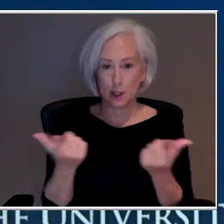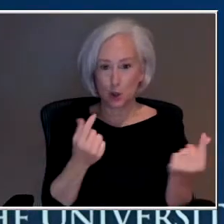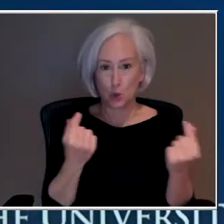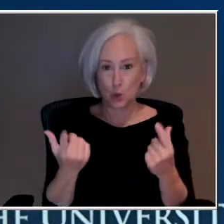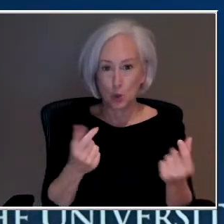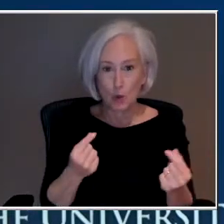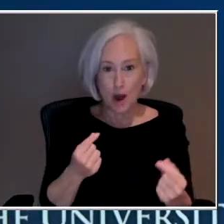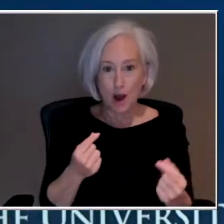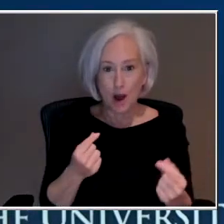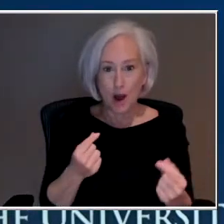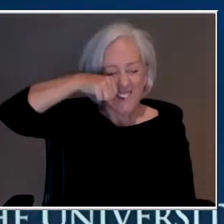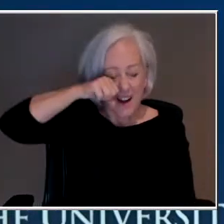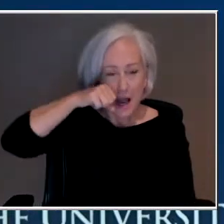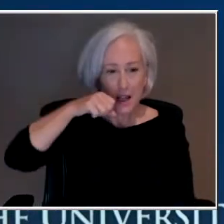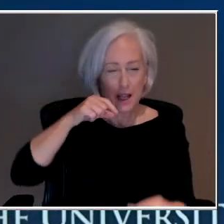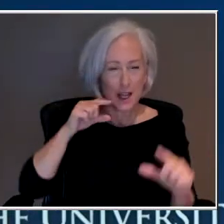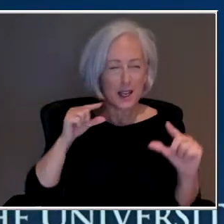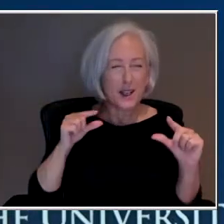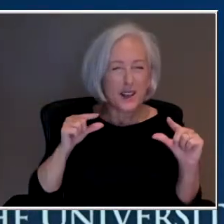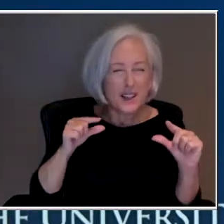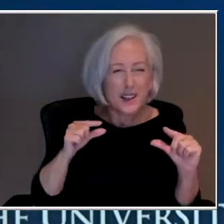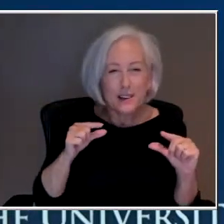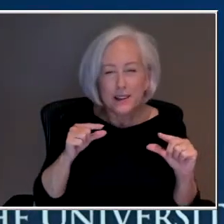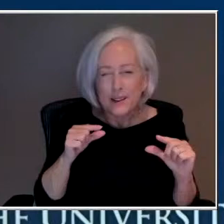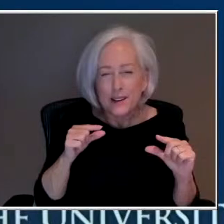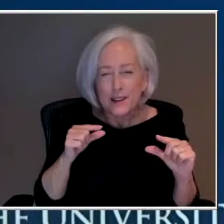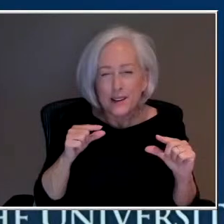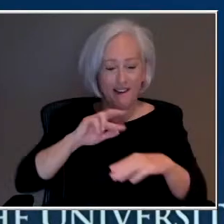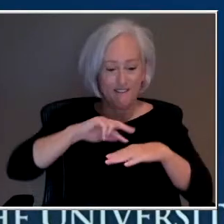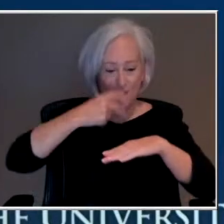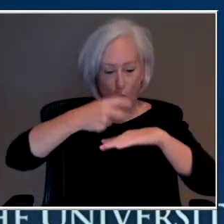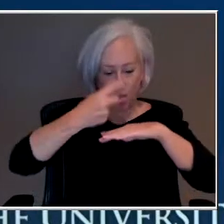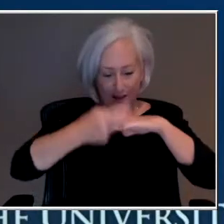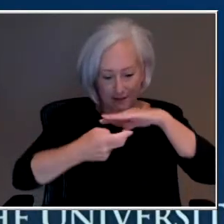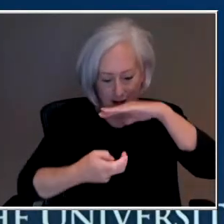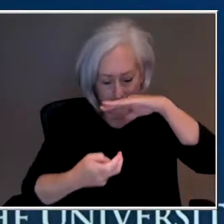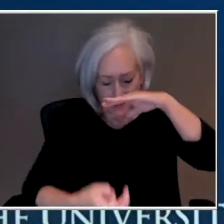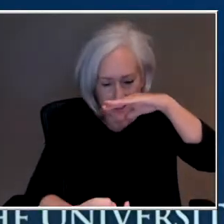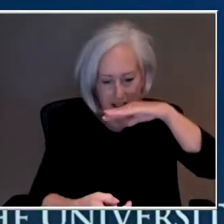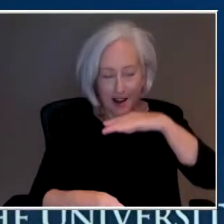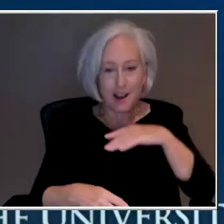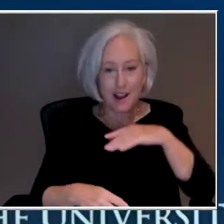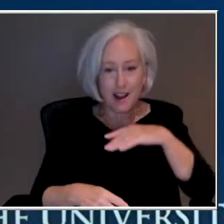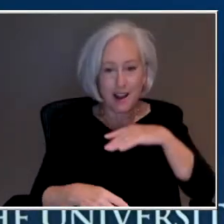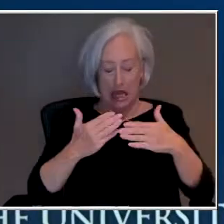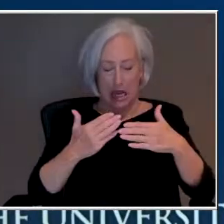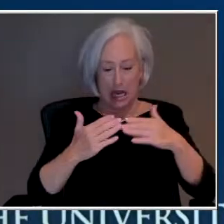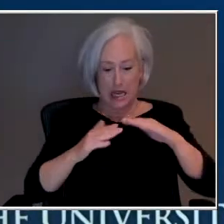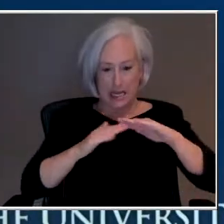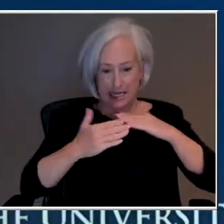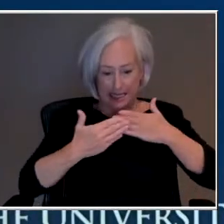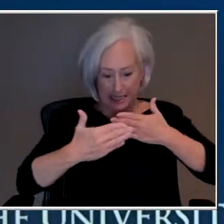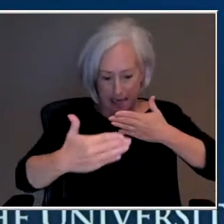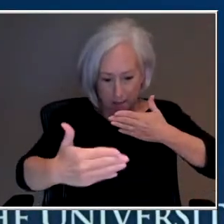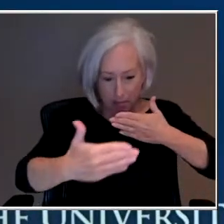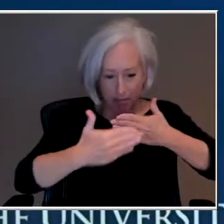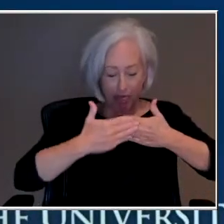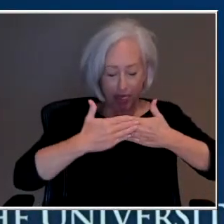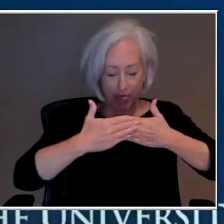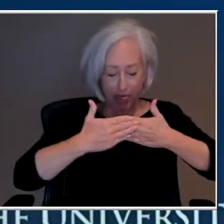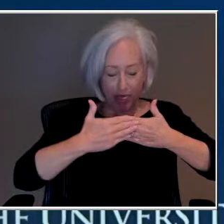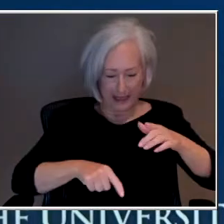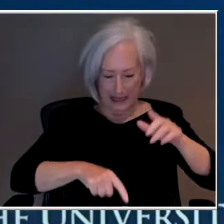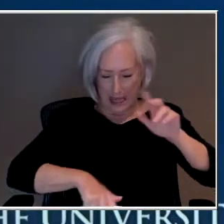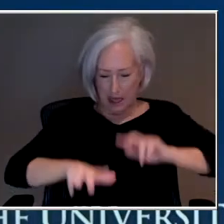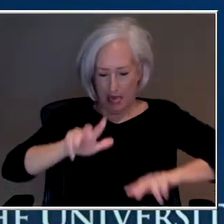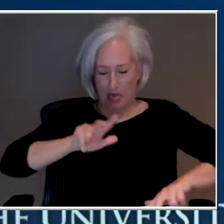down the stairs, or having a little problem with depth perception, things that parents look at and say, okay, that's not quite on track for their age. could it be related to vision or could